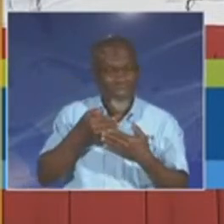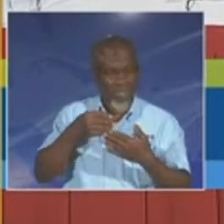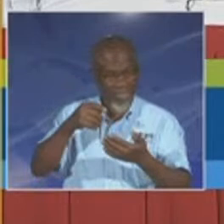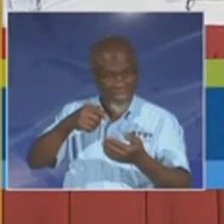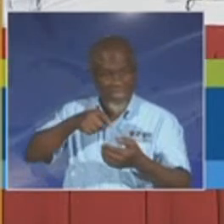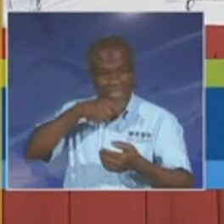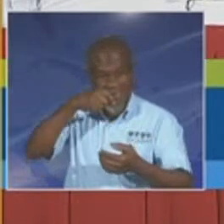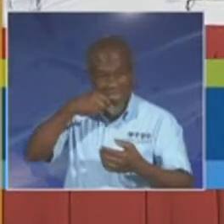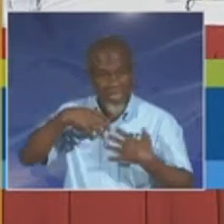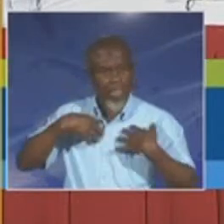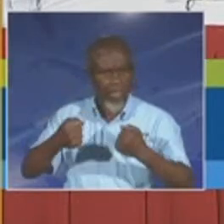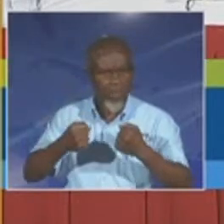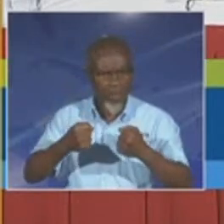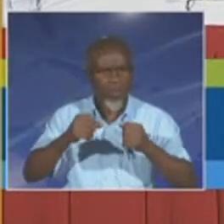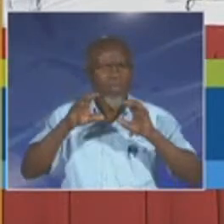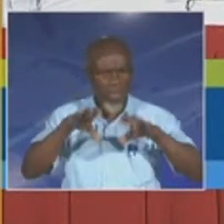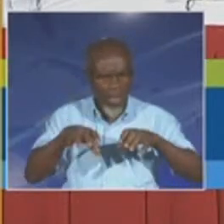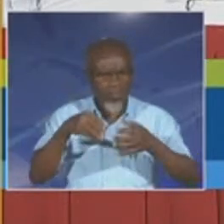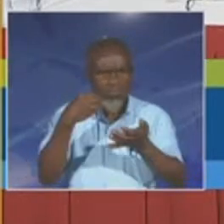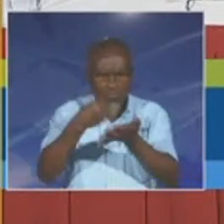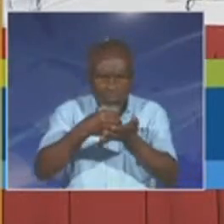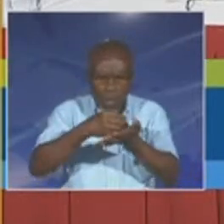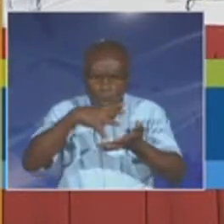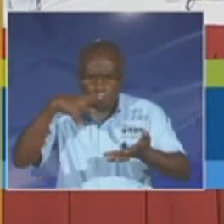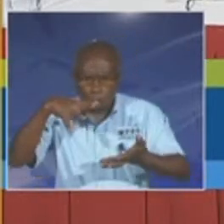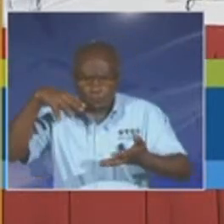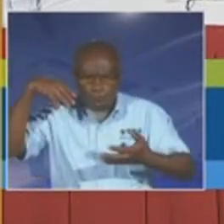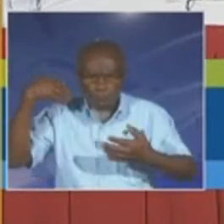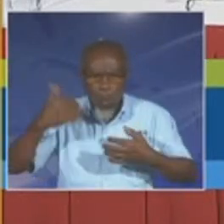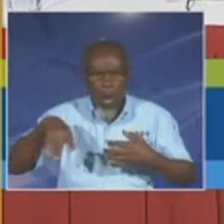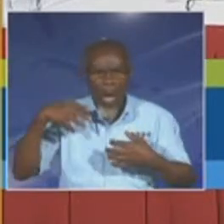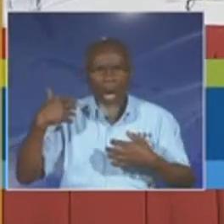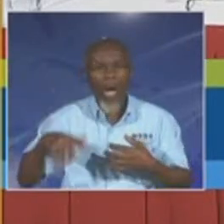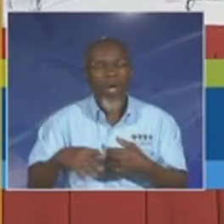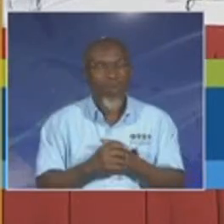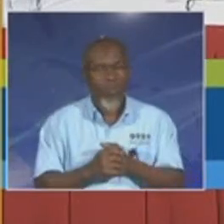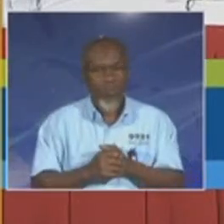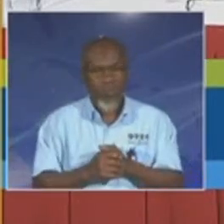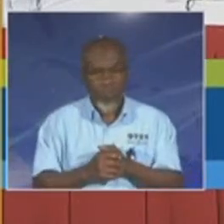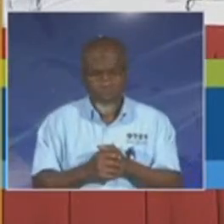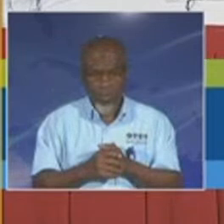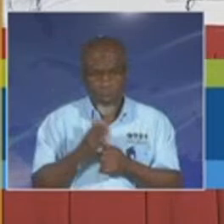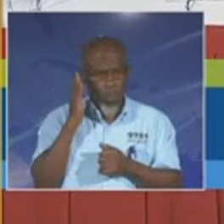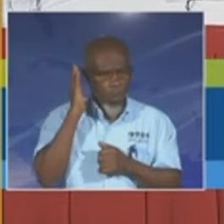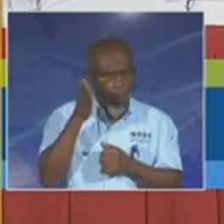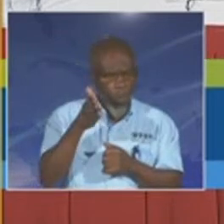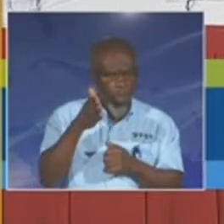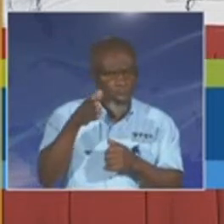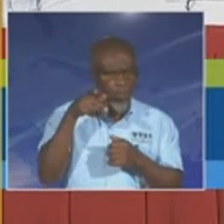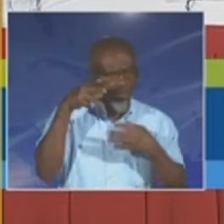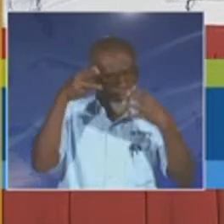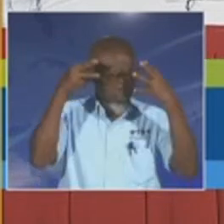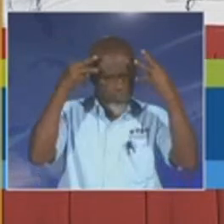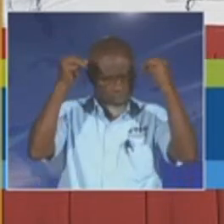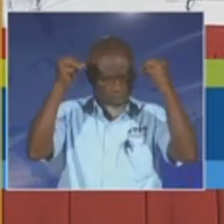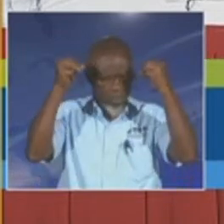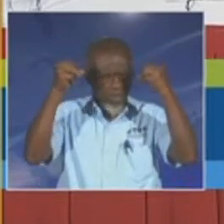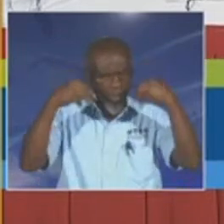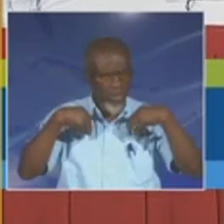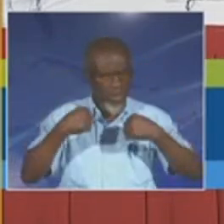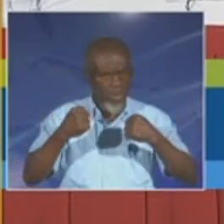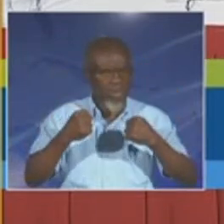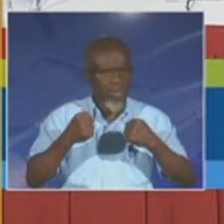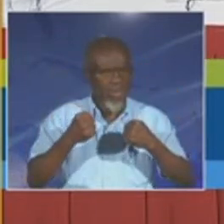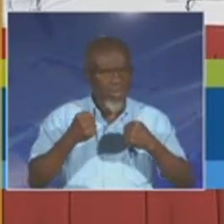be expensive. But the question that I want to ask is, with that in mind, will ministry officials be hopefully soon looking